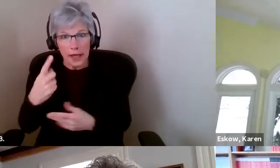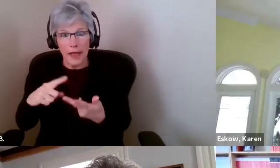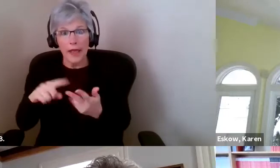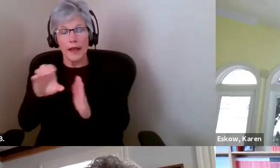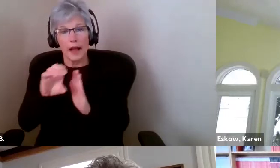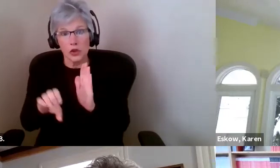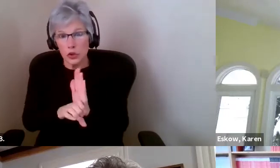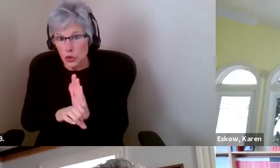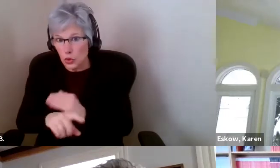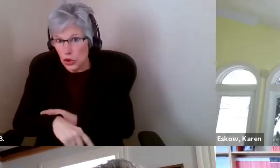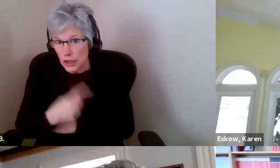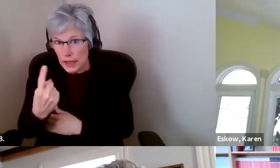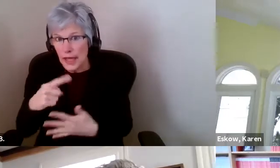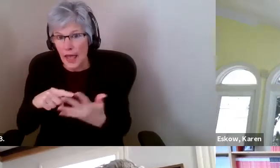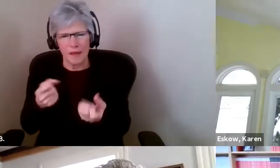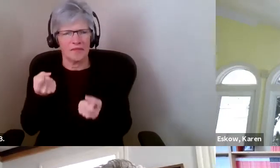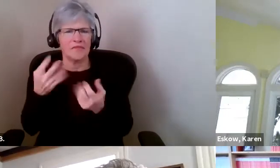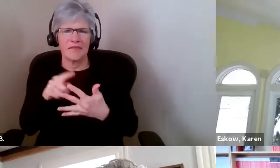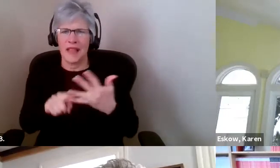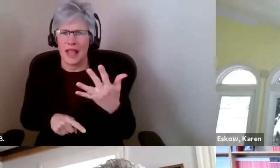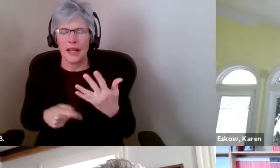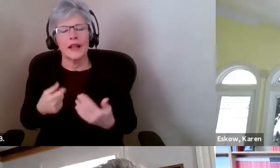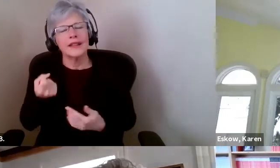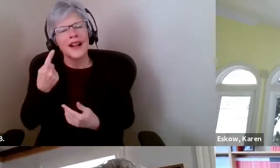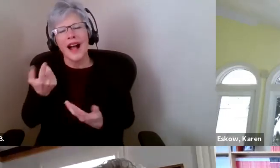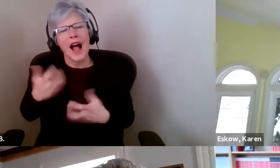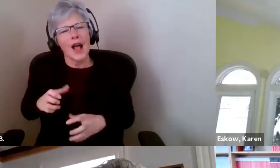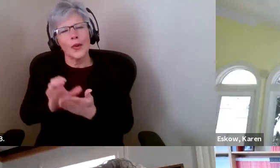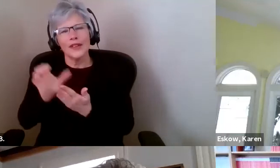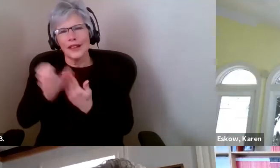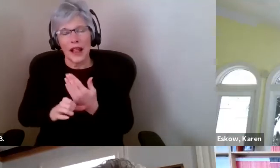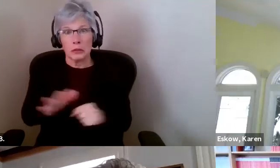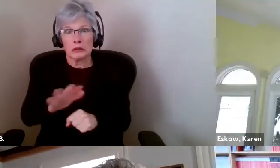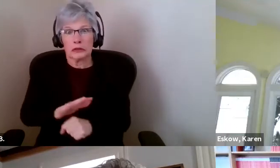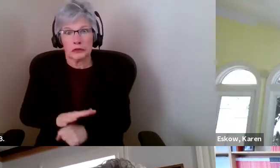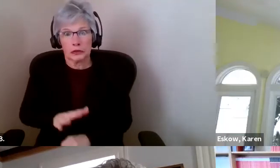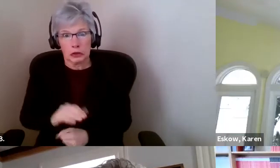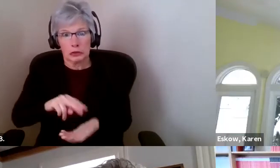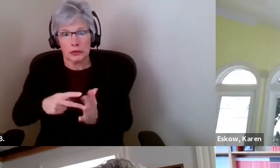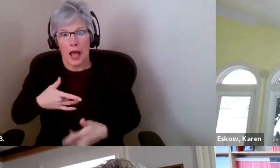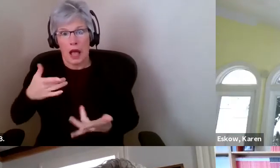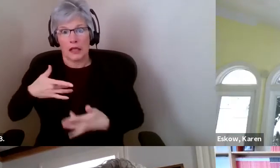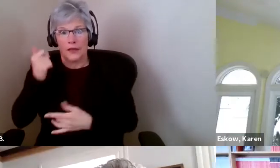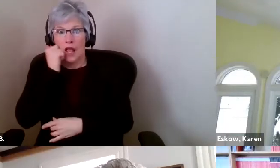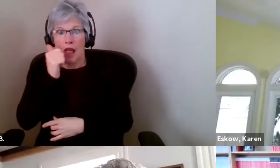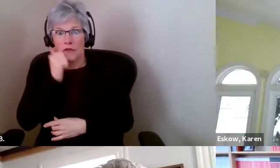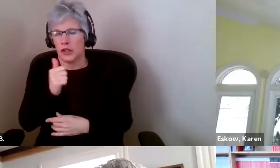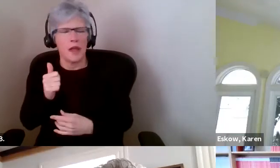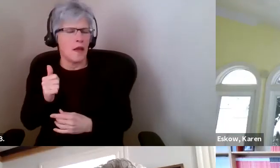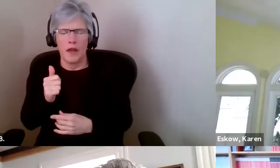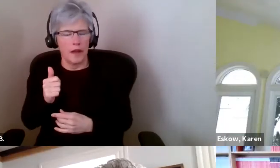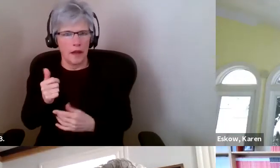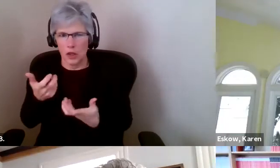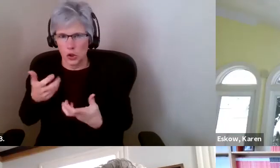and there are many others. I don't want the calendar to be so filled that there's an activity every day and sort of the importance